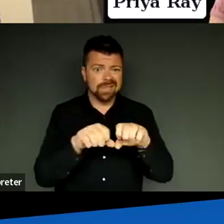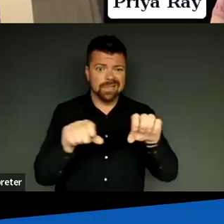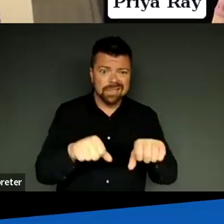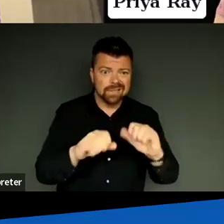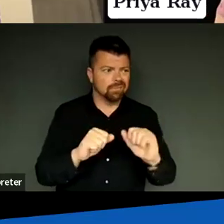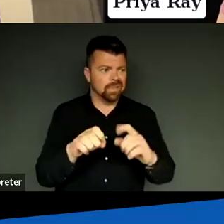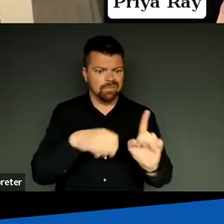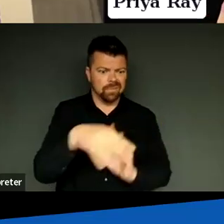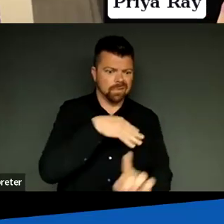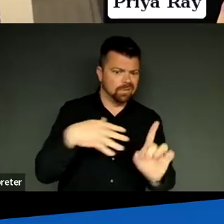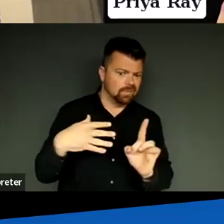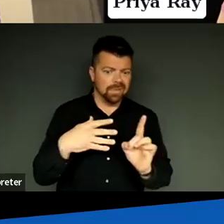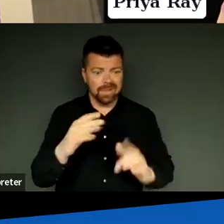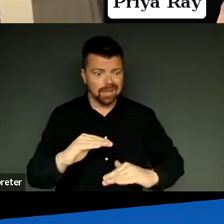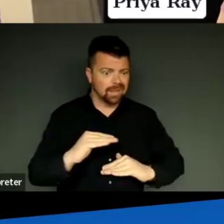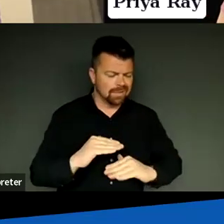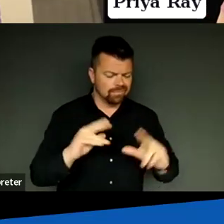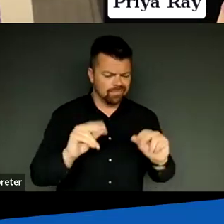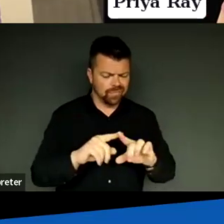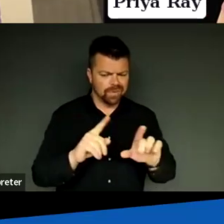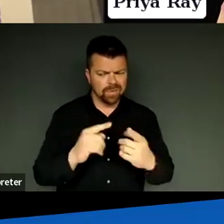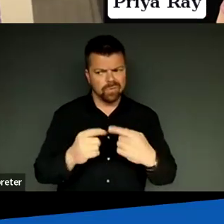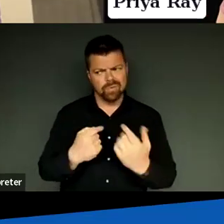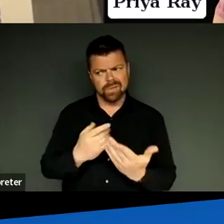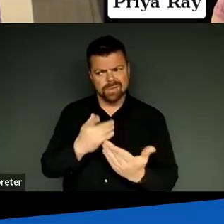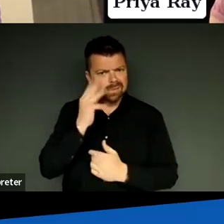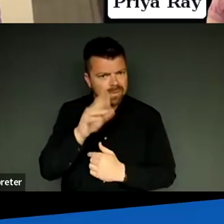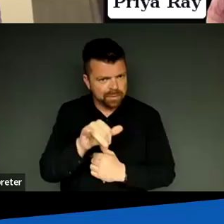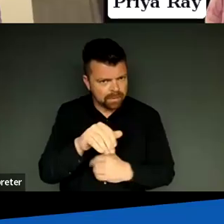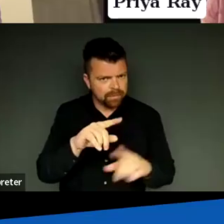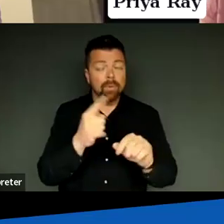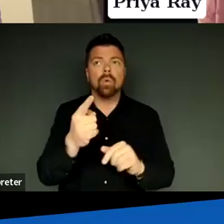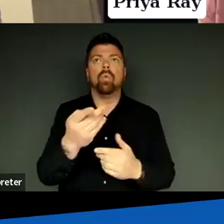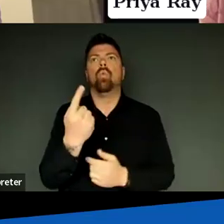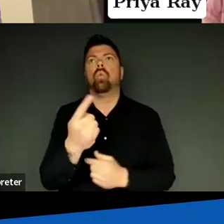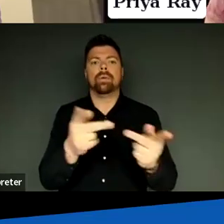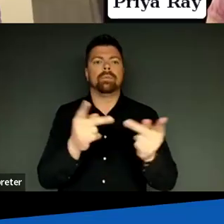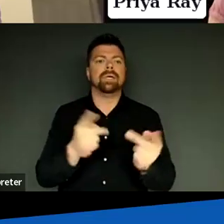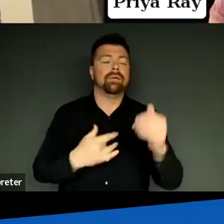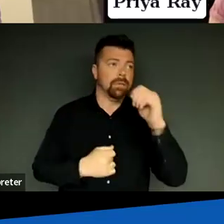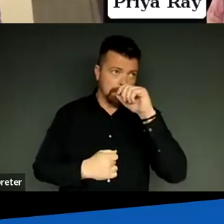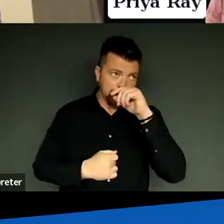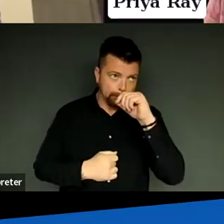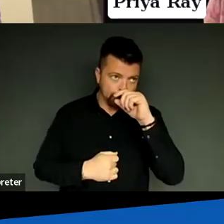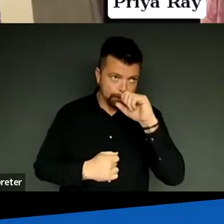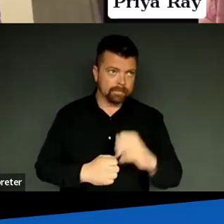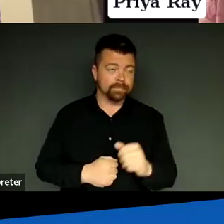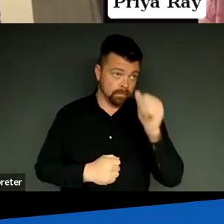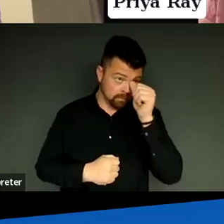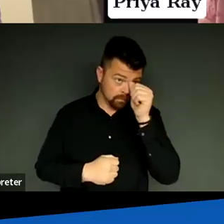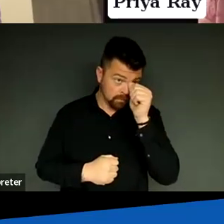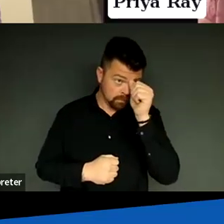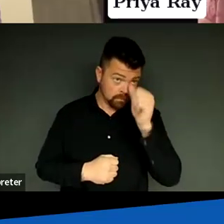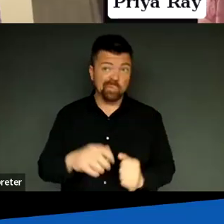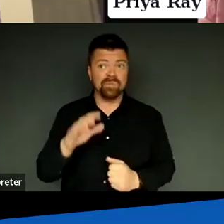you know, encounter them. But one of the places where I feel like I do really feel that sense of